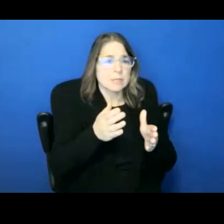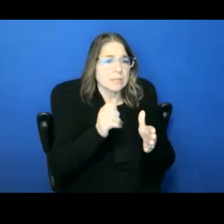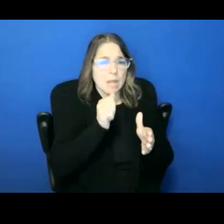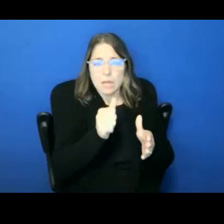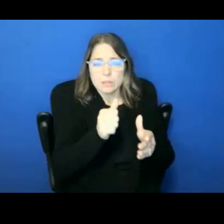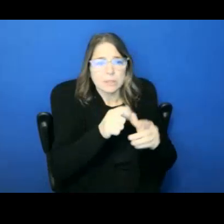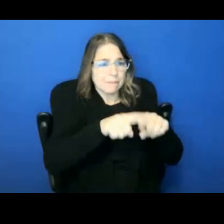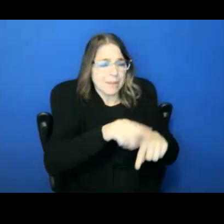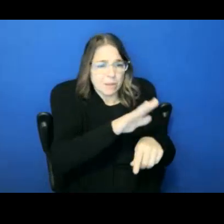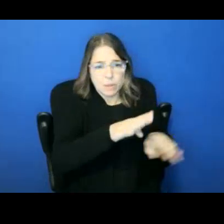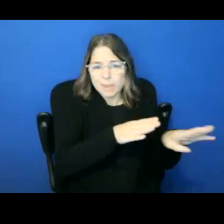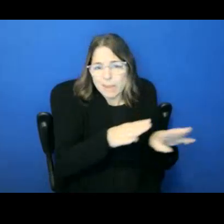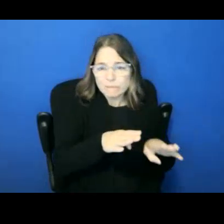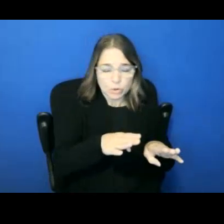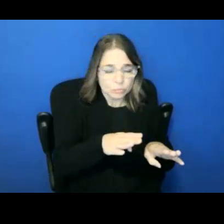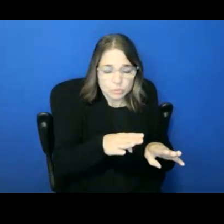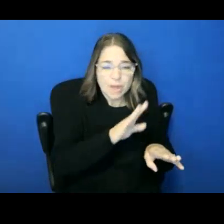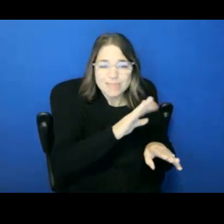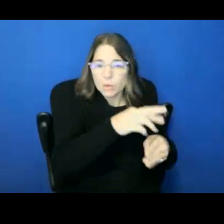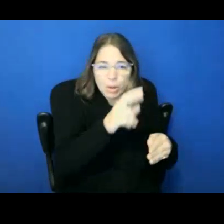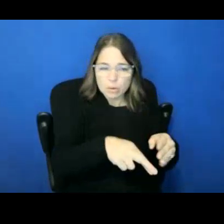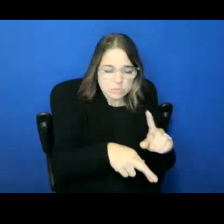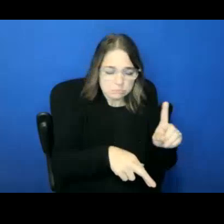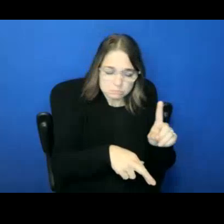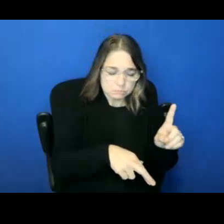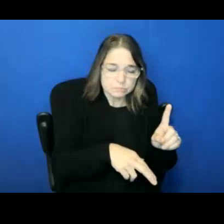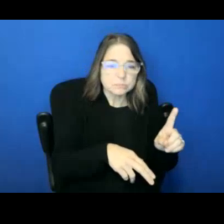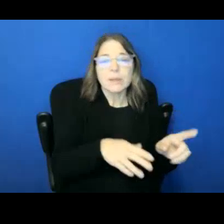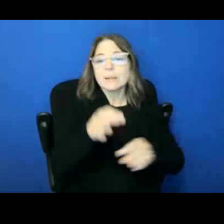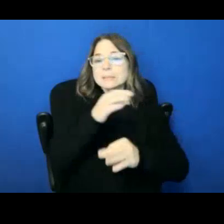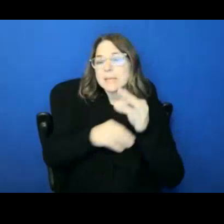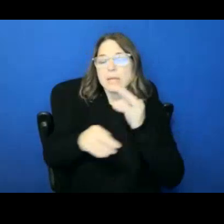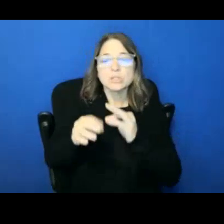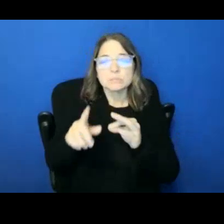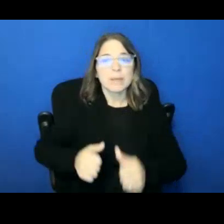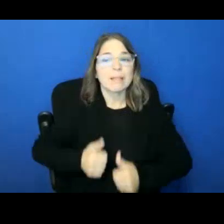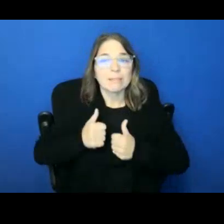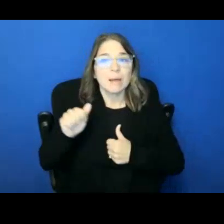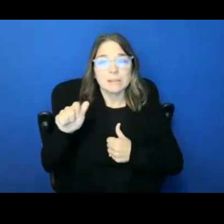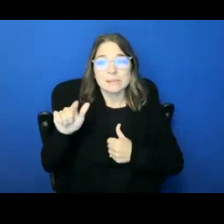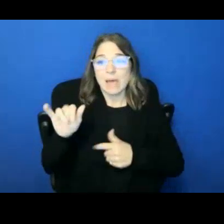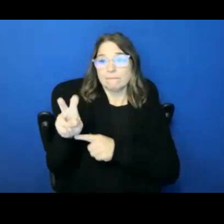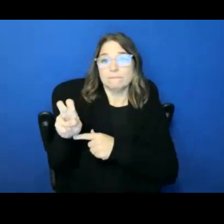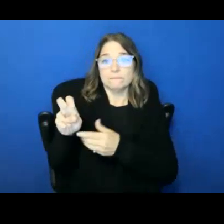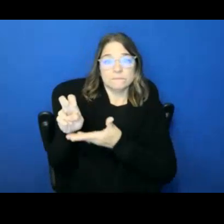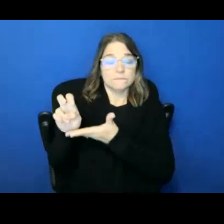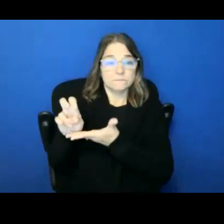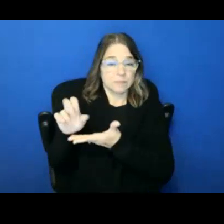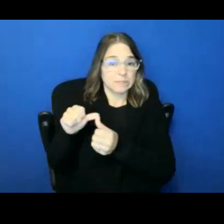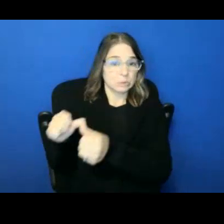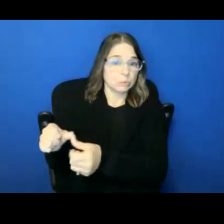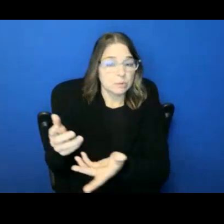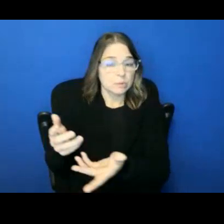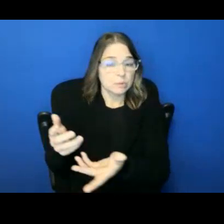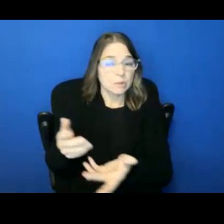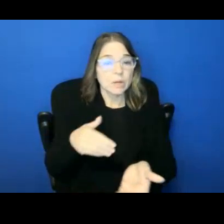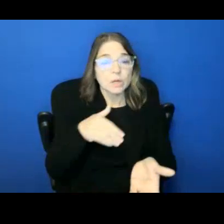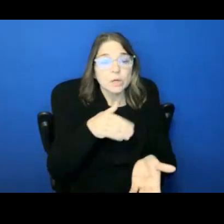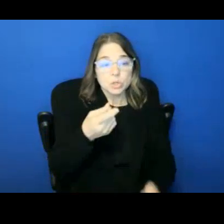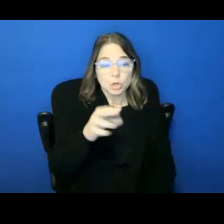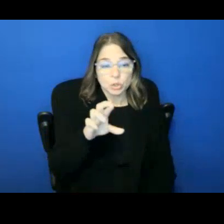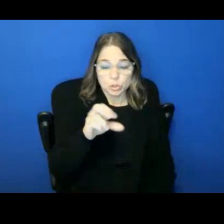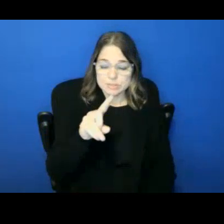behavior or what their outcomes are, but just on them being alive. And so, Dr. Simmons, we're